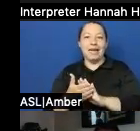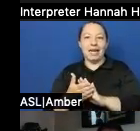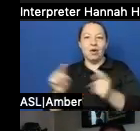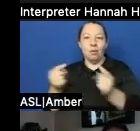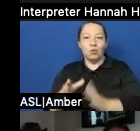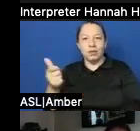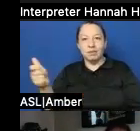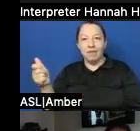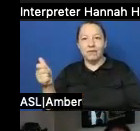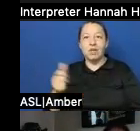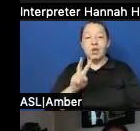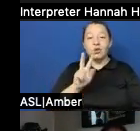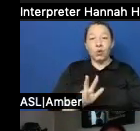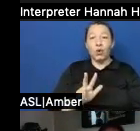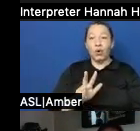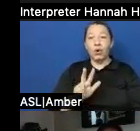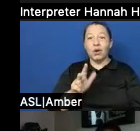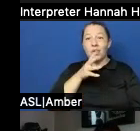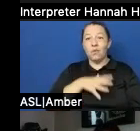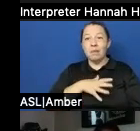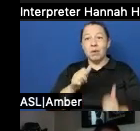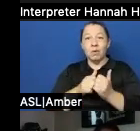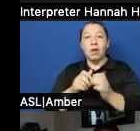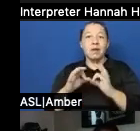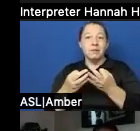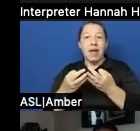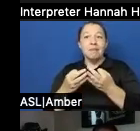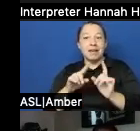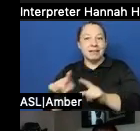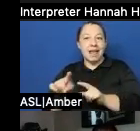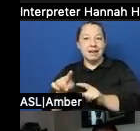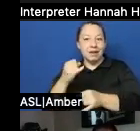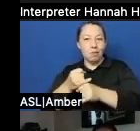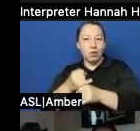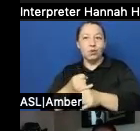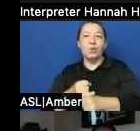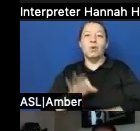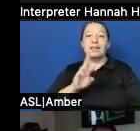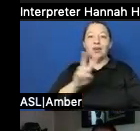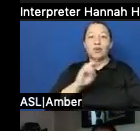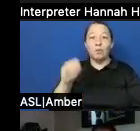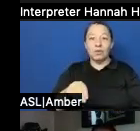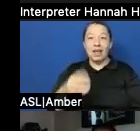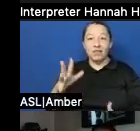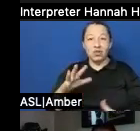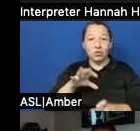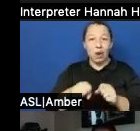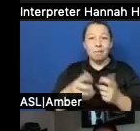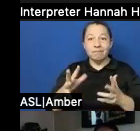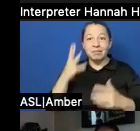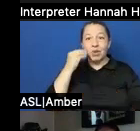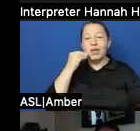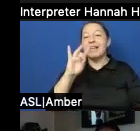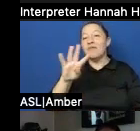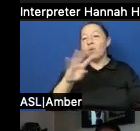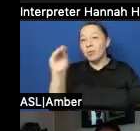trauma. 92% had been raped, 84 physically assaulted, and 72 had traumatic